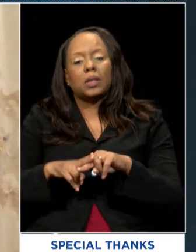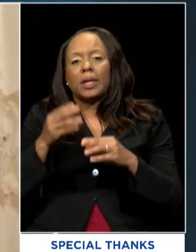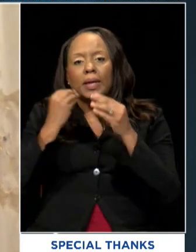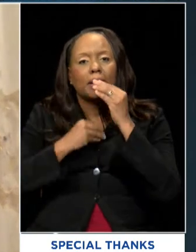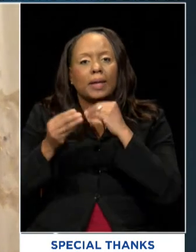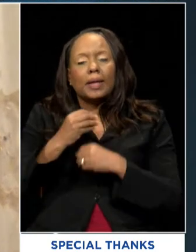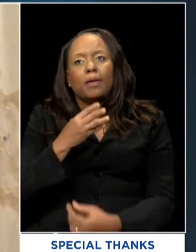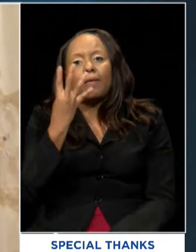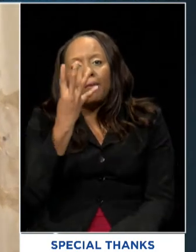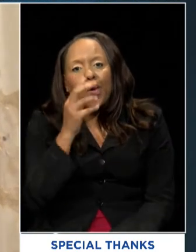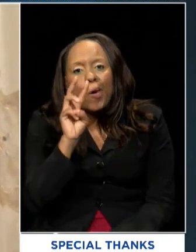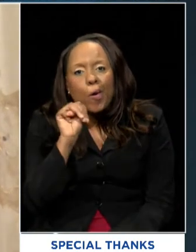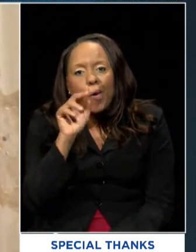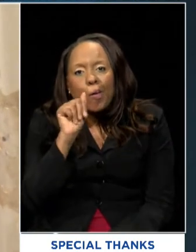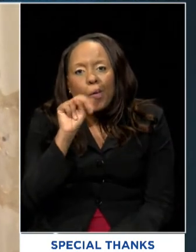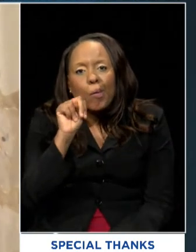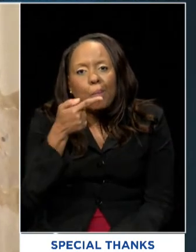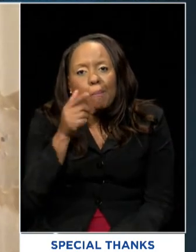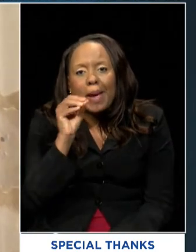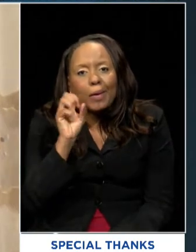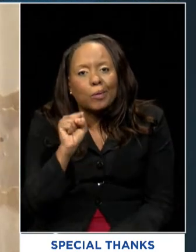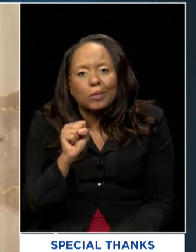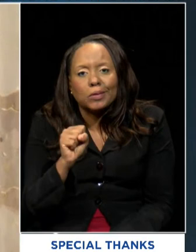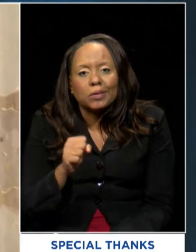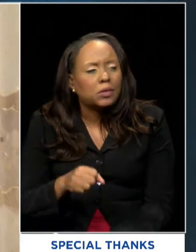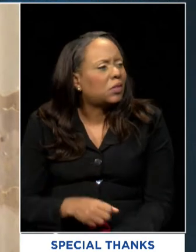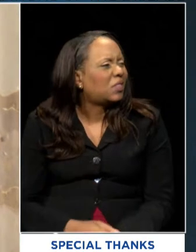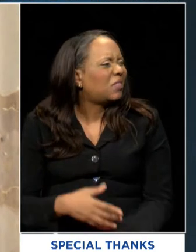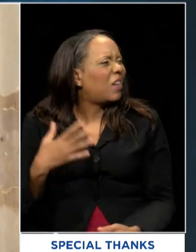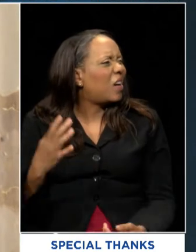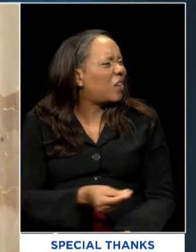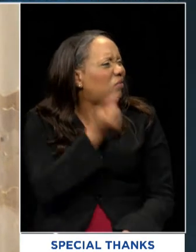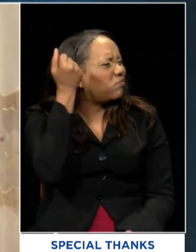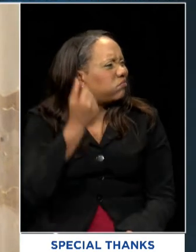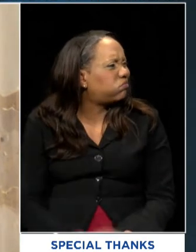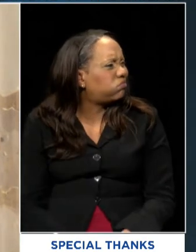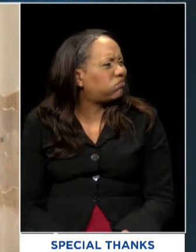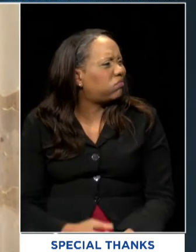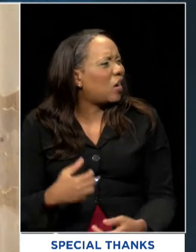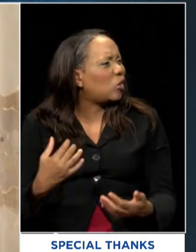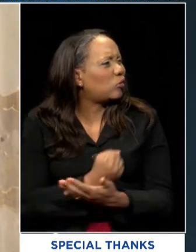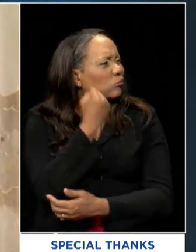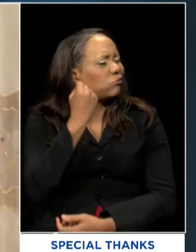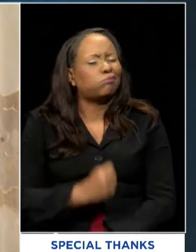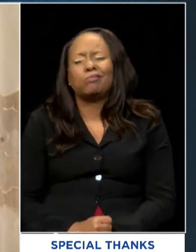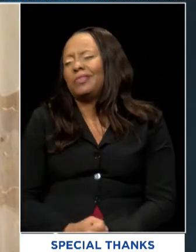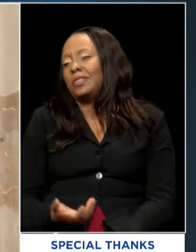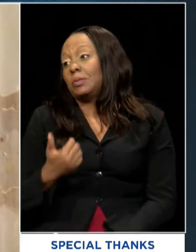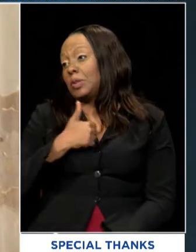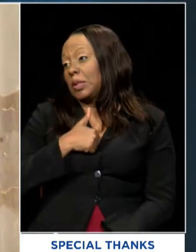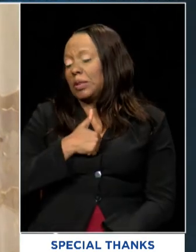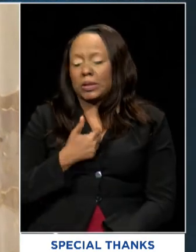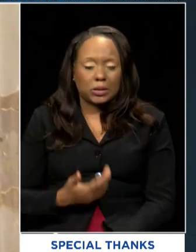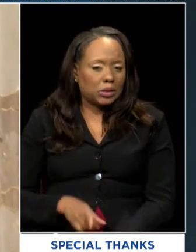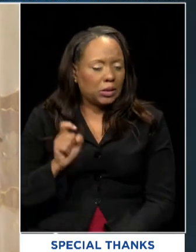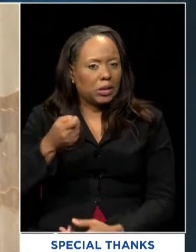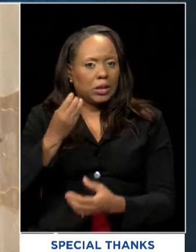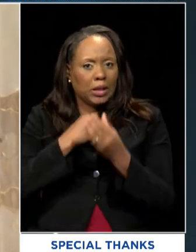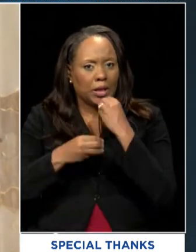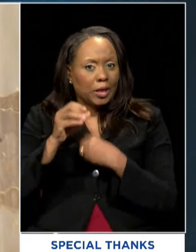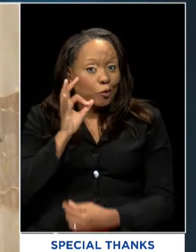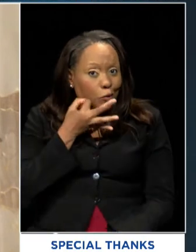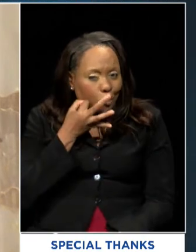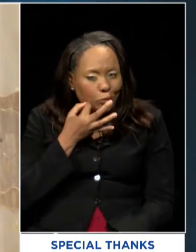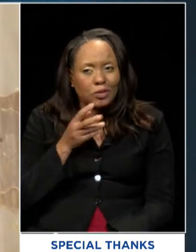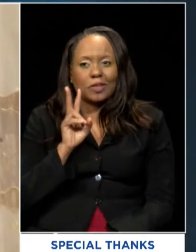season now, never said so. Right? I'm so sorry, Cassandra. But you need to include a variety of fruits and vegetables as